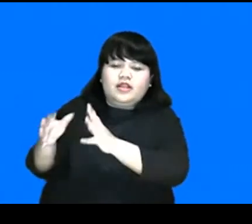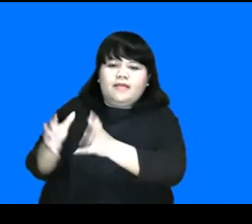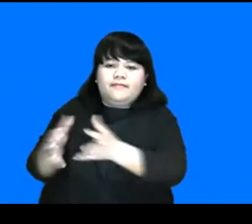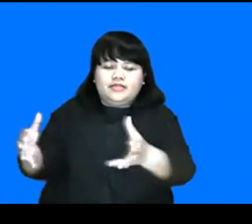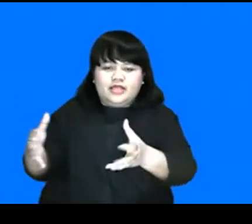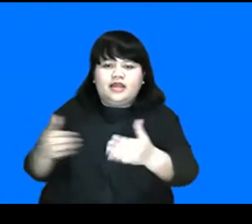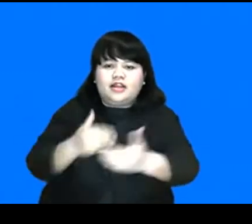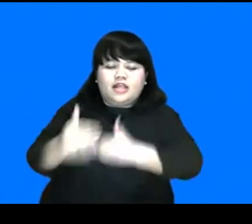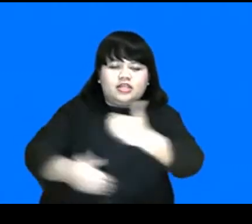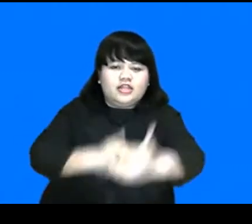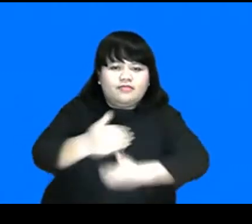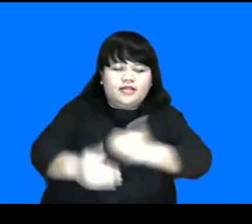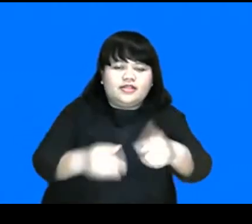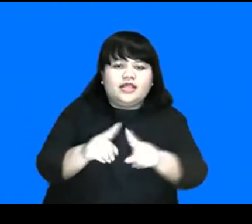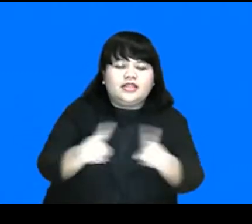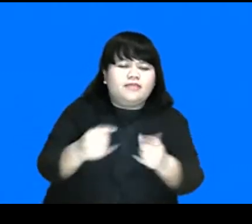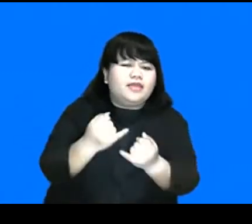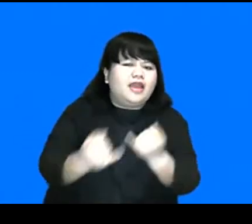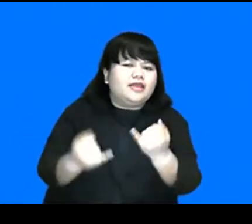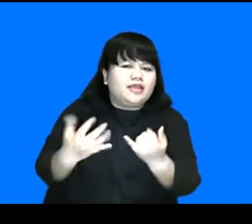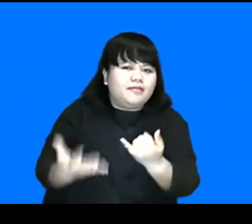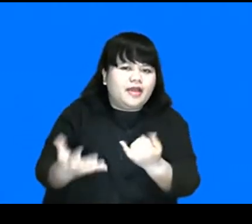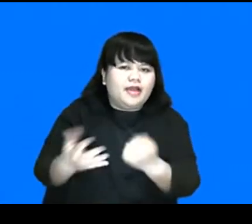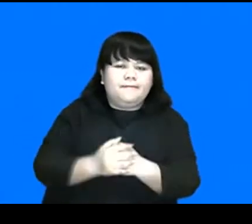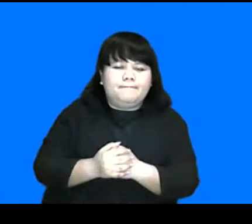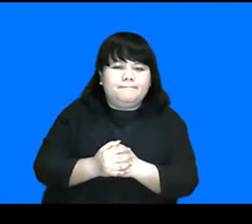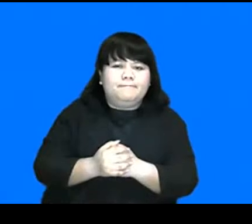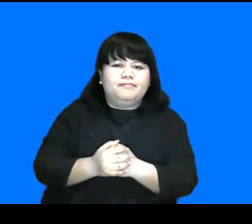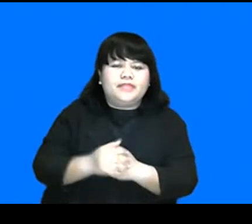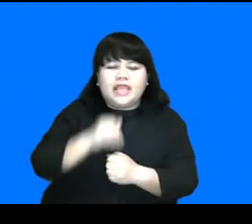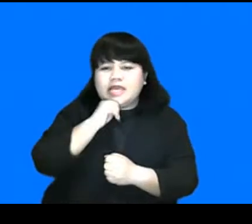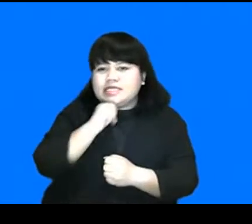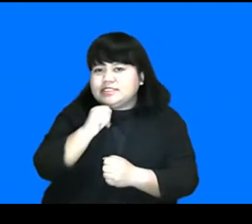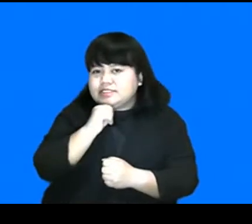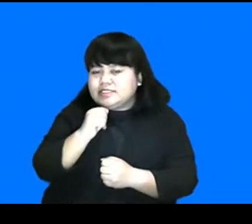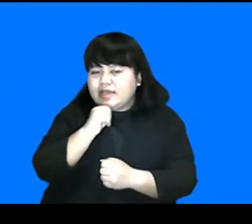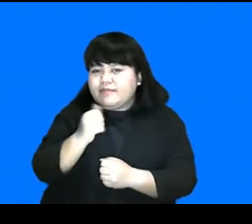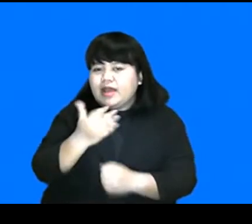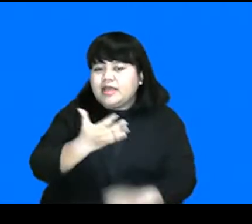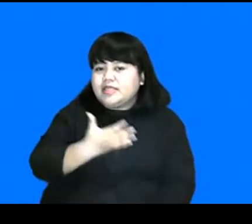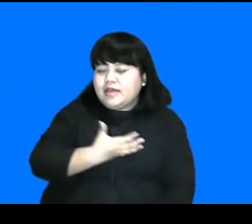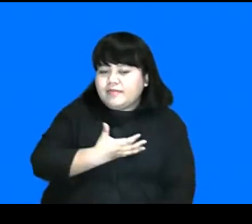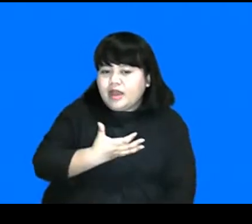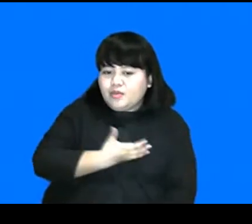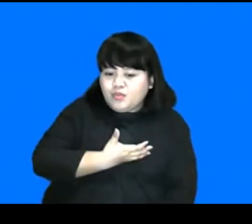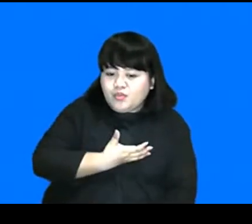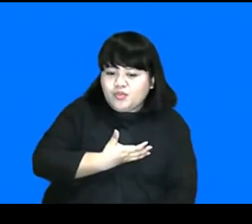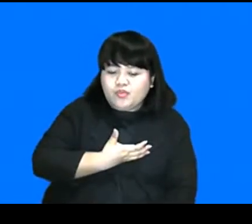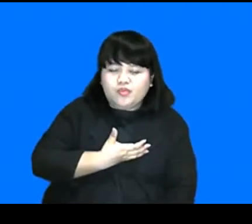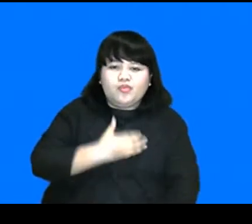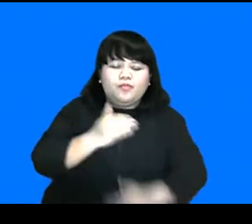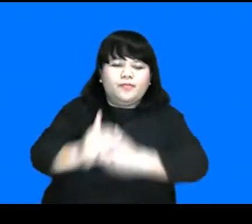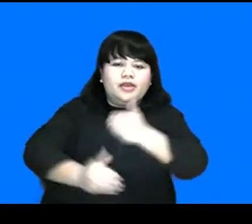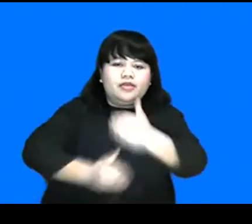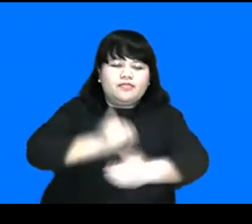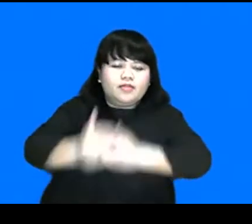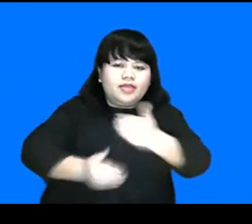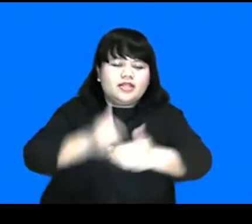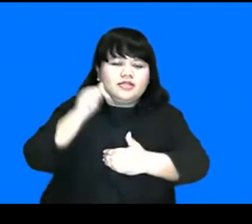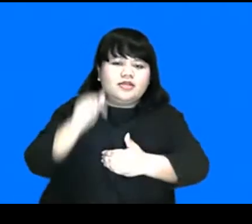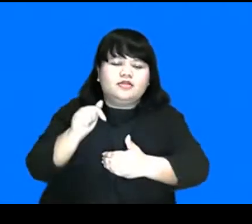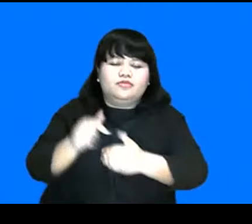that who are the ones who are going to get it implemented? Because in our part of South